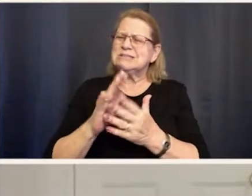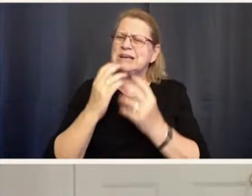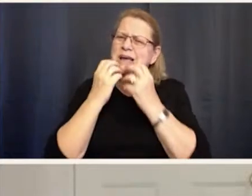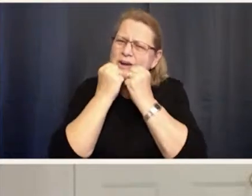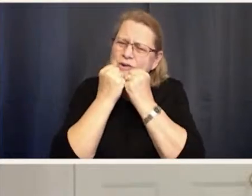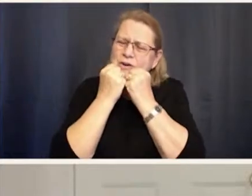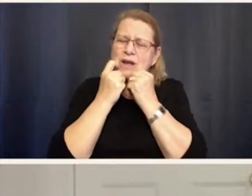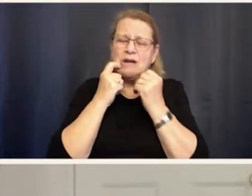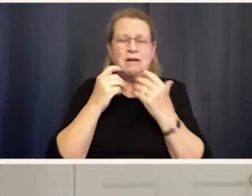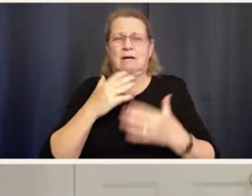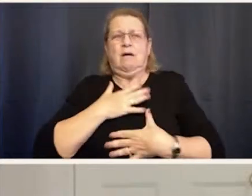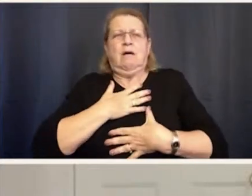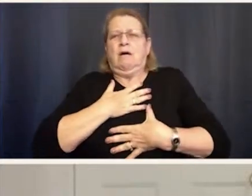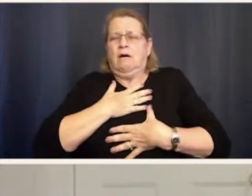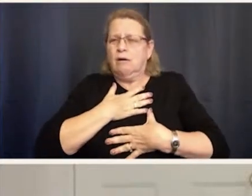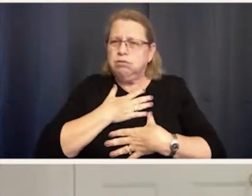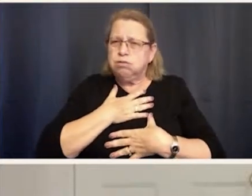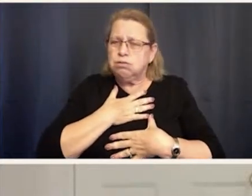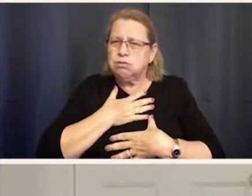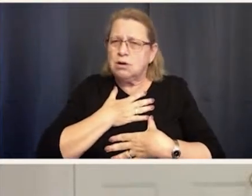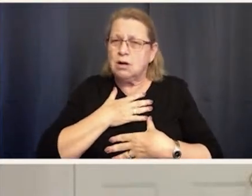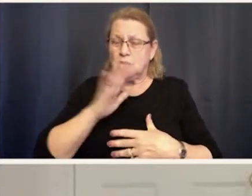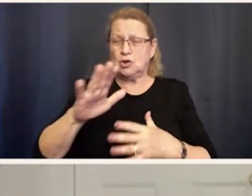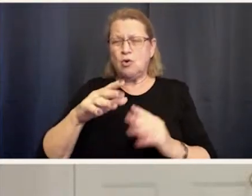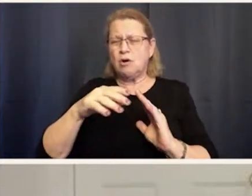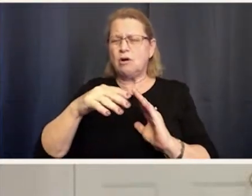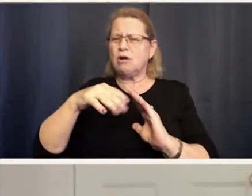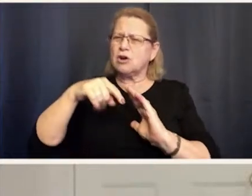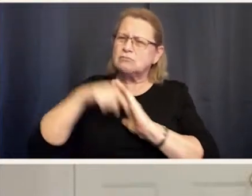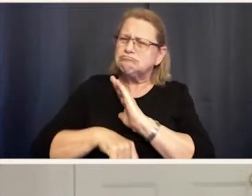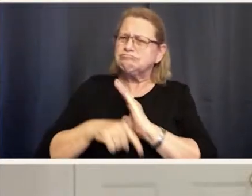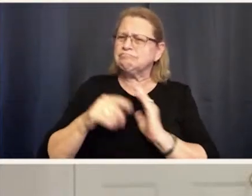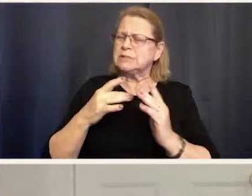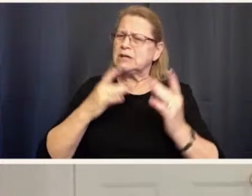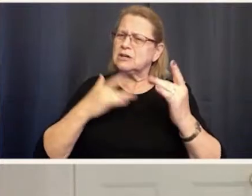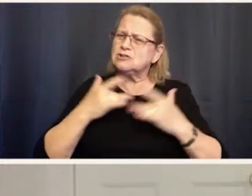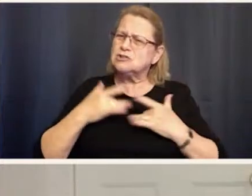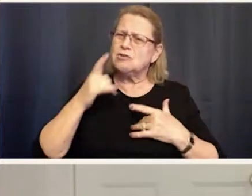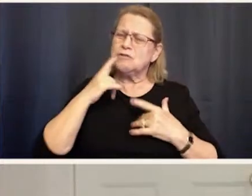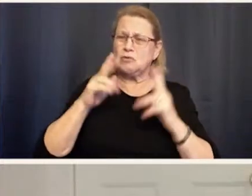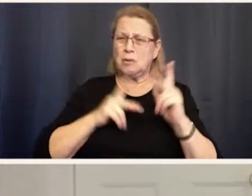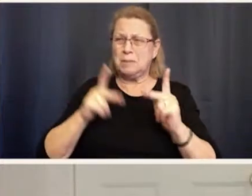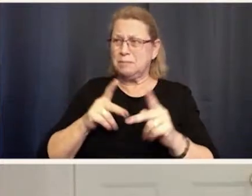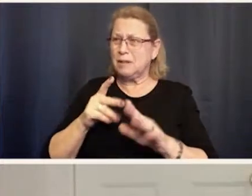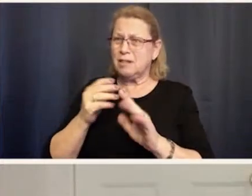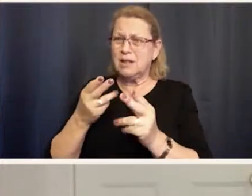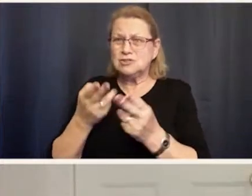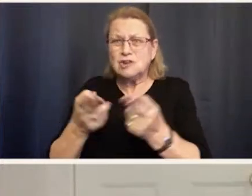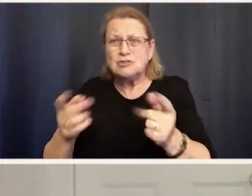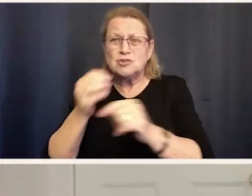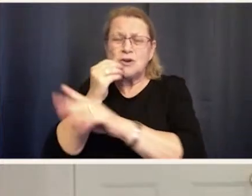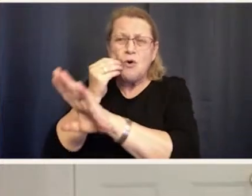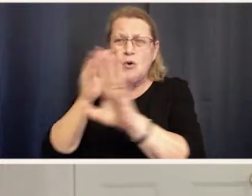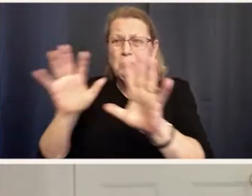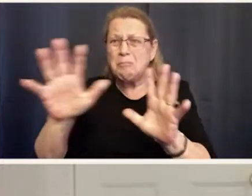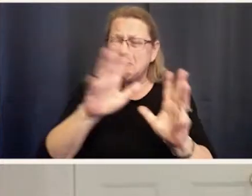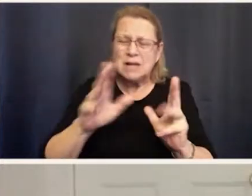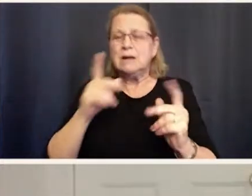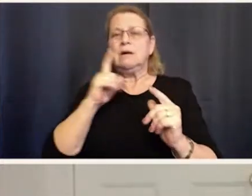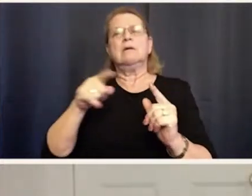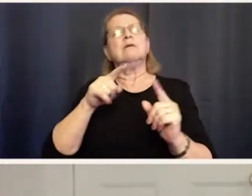overwhelmed us. Your deep concern for those sheltering at home in harm's way has come through in so many